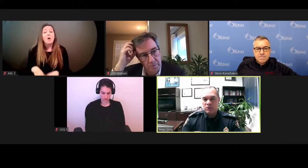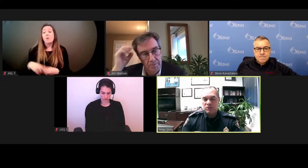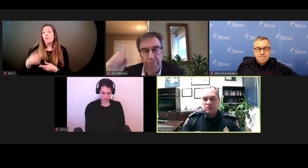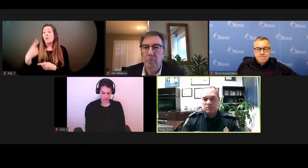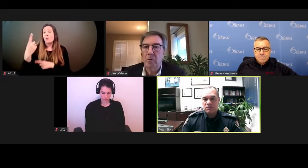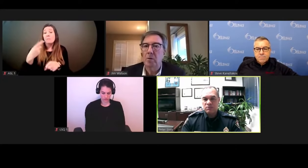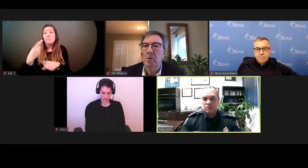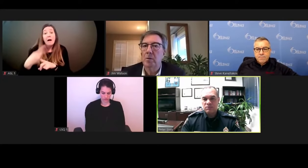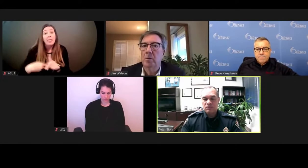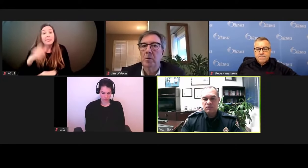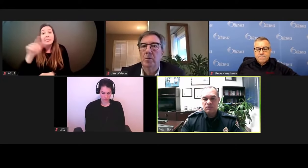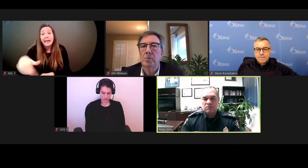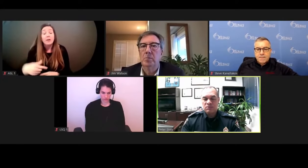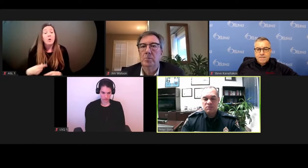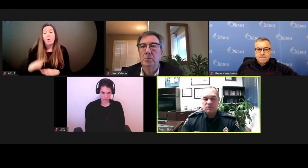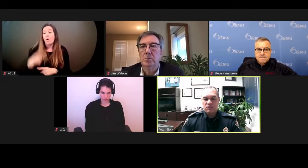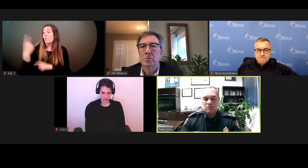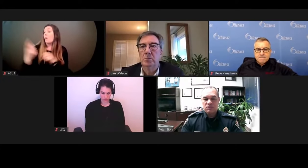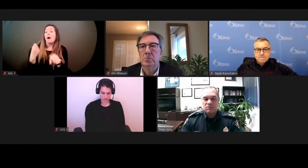account.